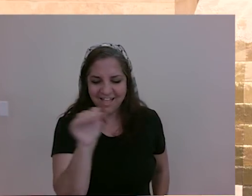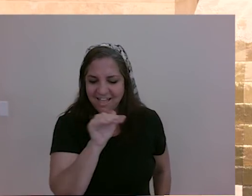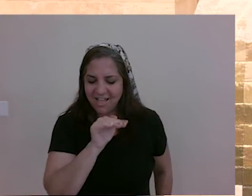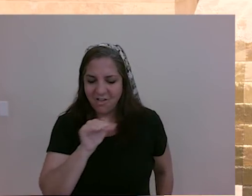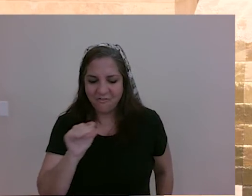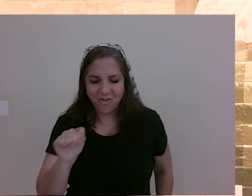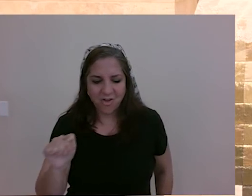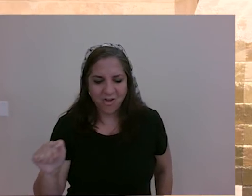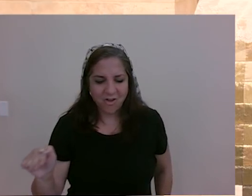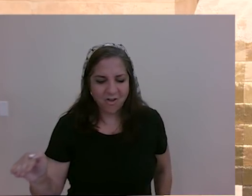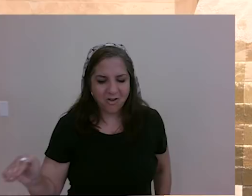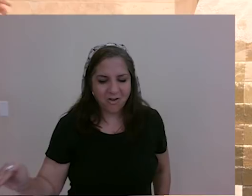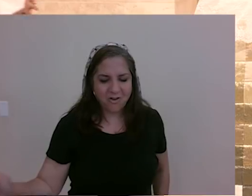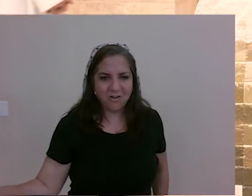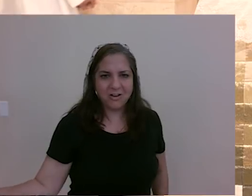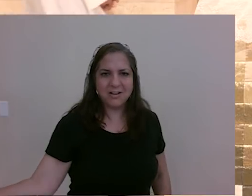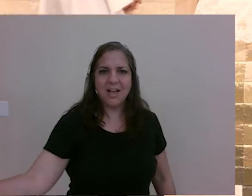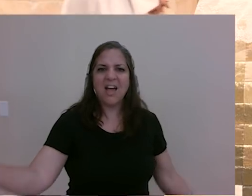never. My